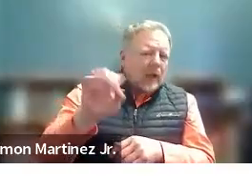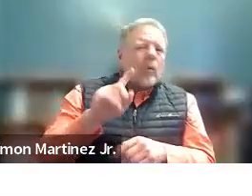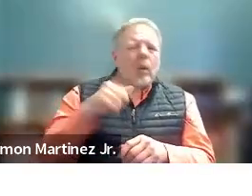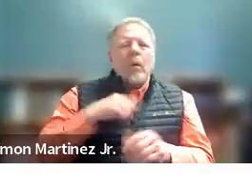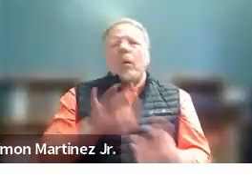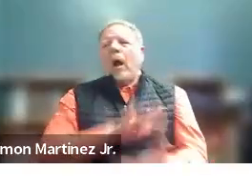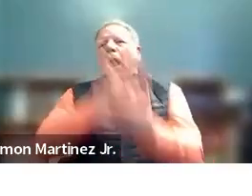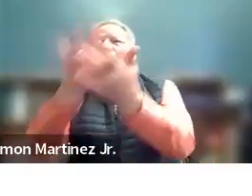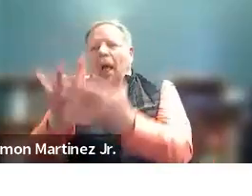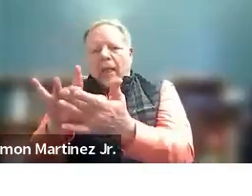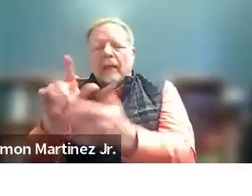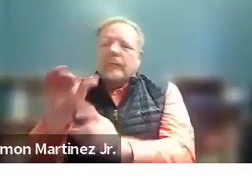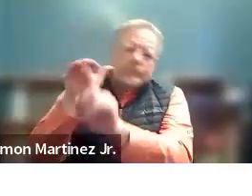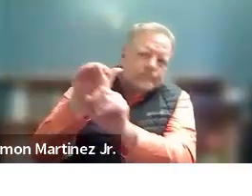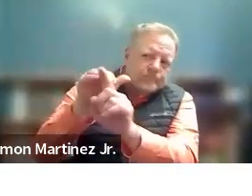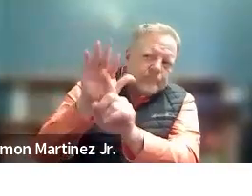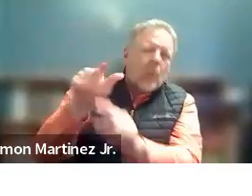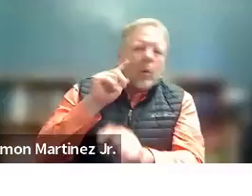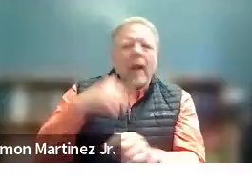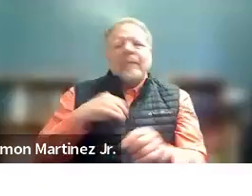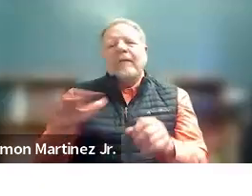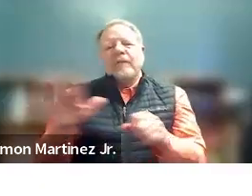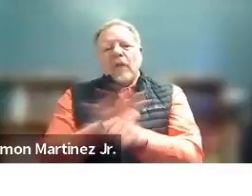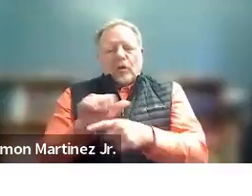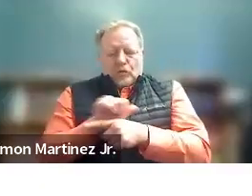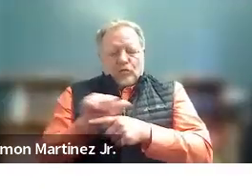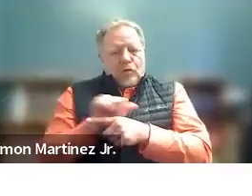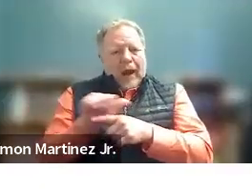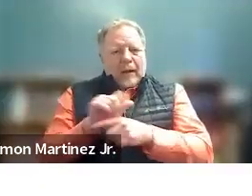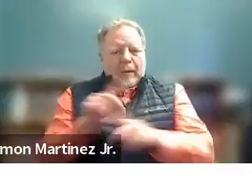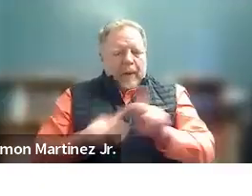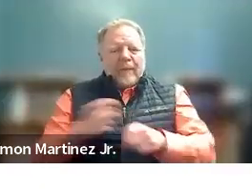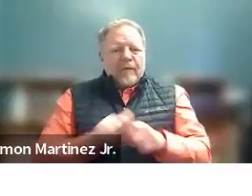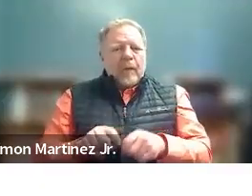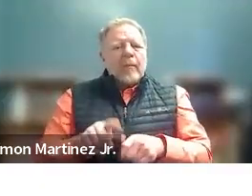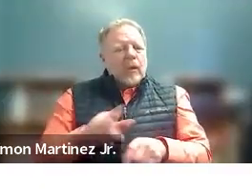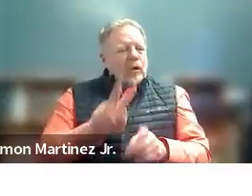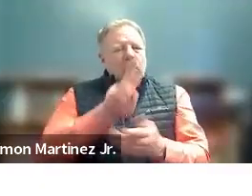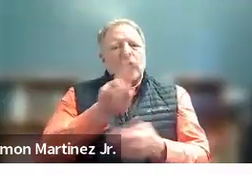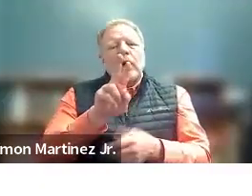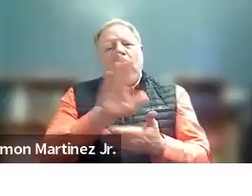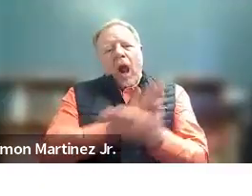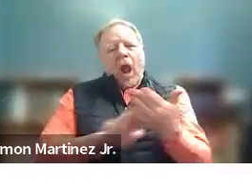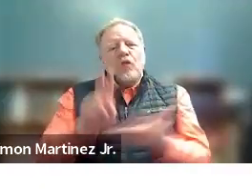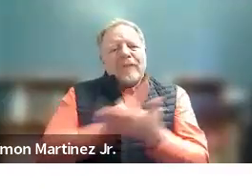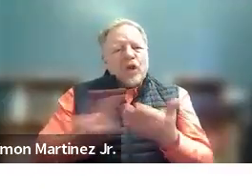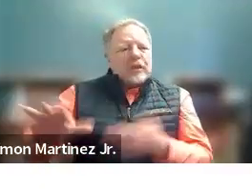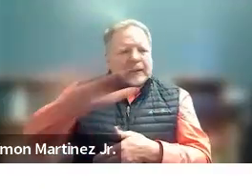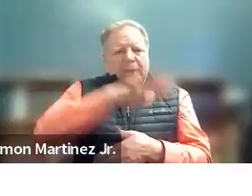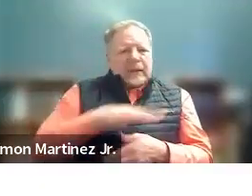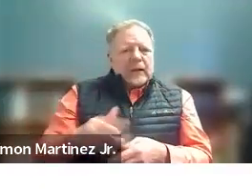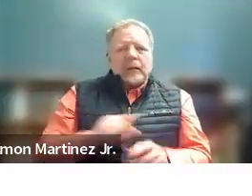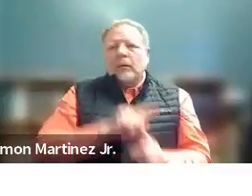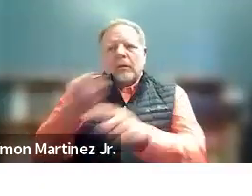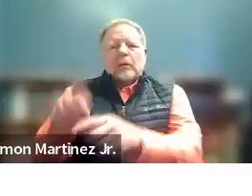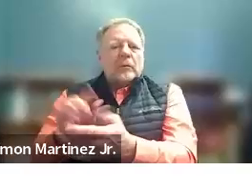out to them. We'll ideally train, folks from across the university. So that's kind